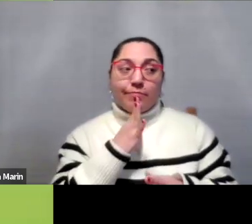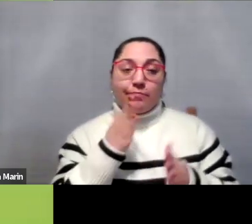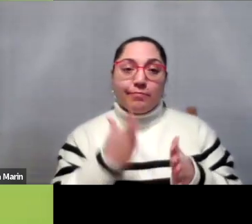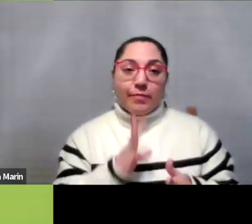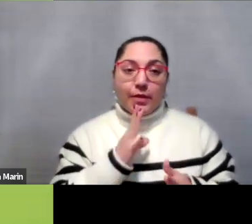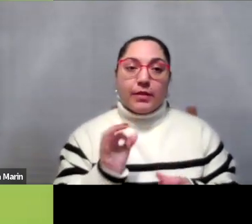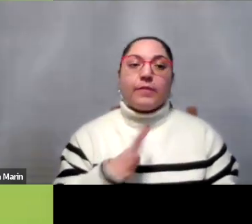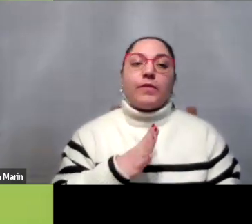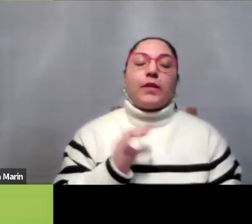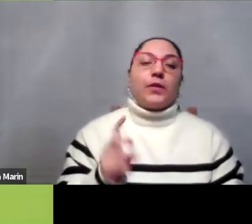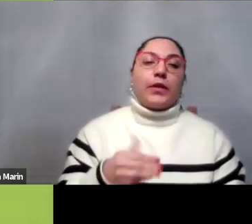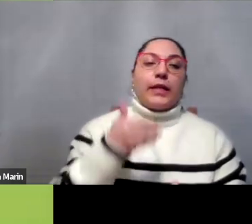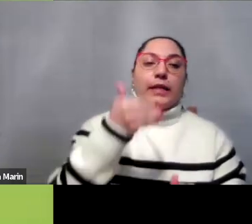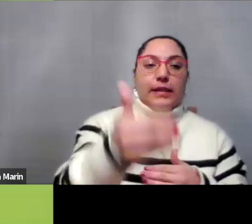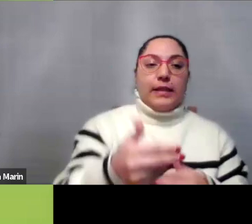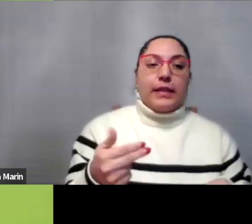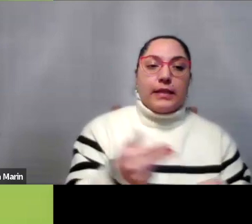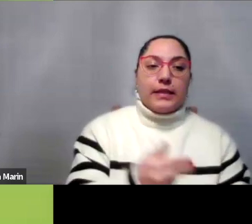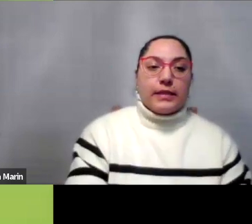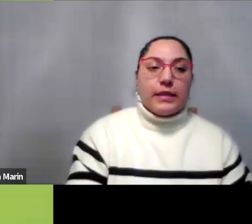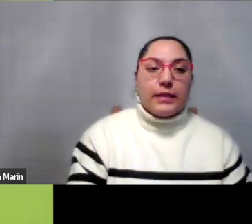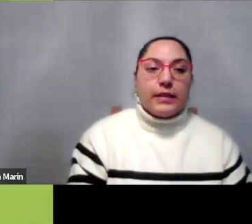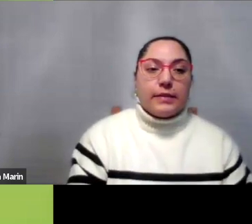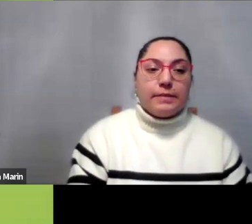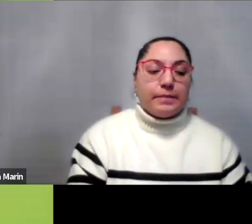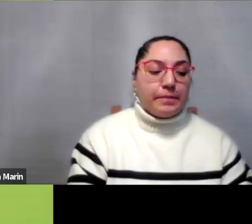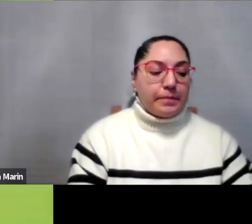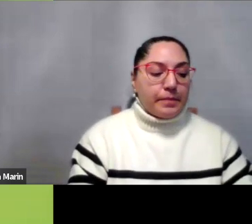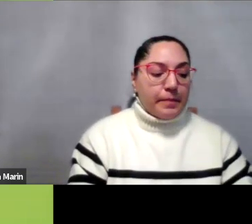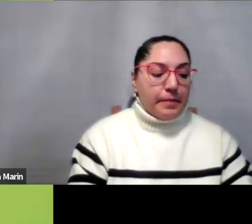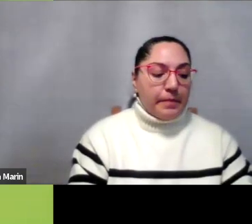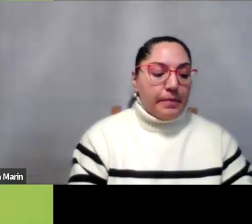All right, next slide, please.